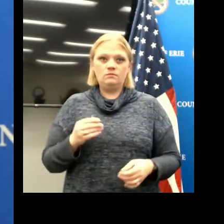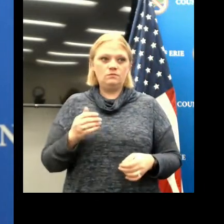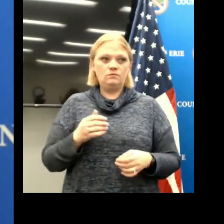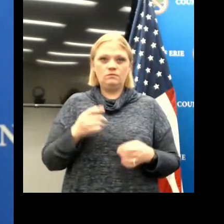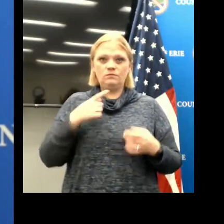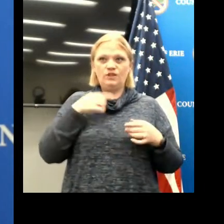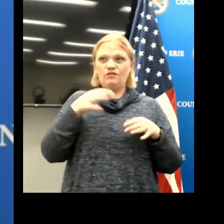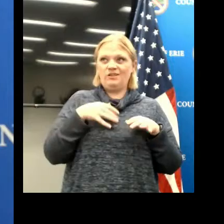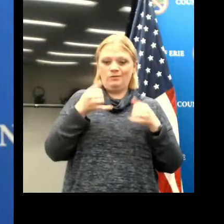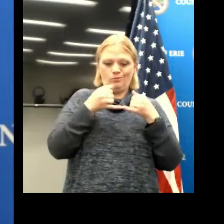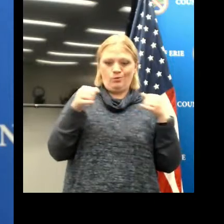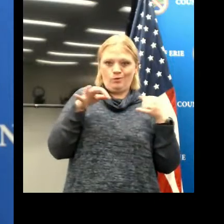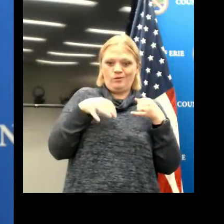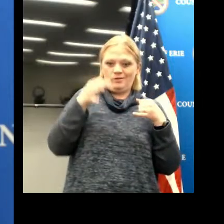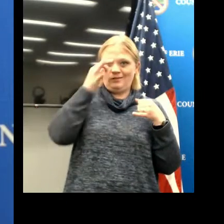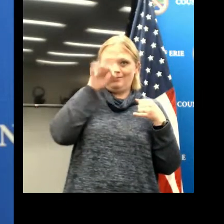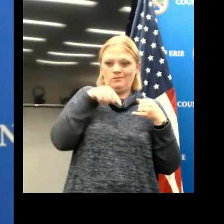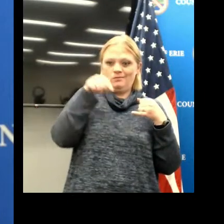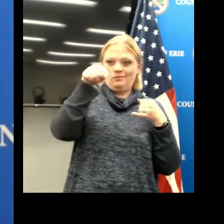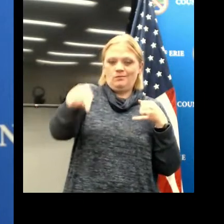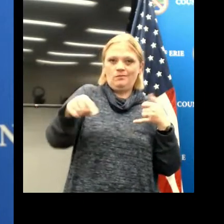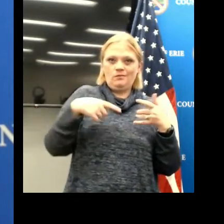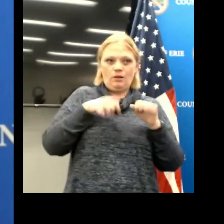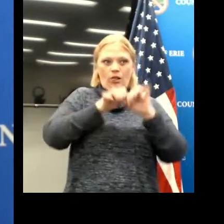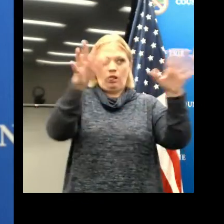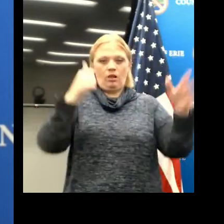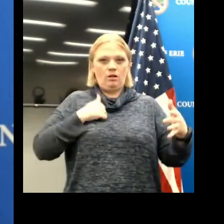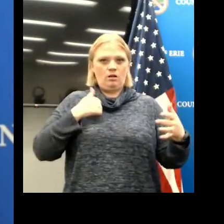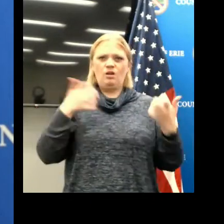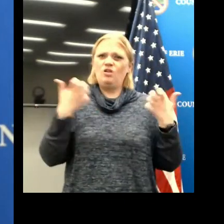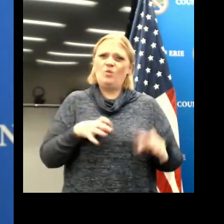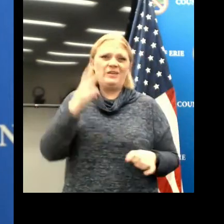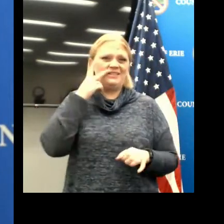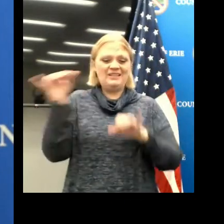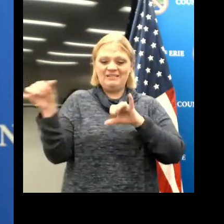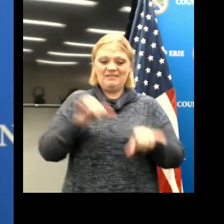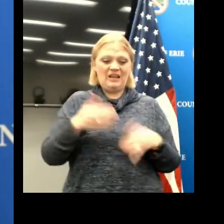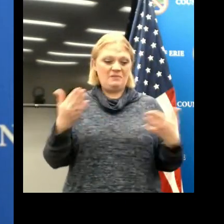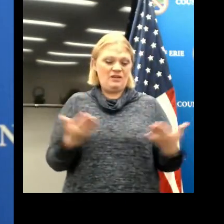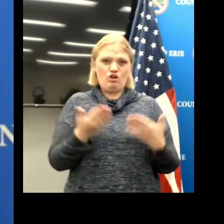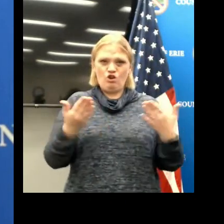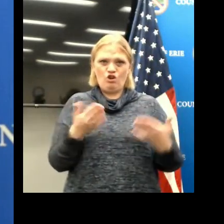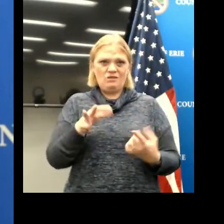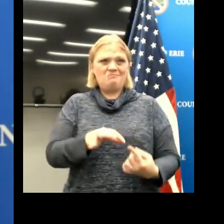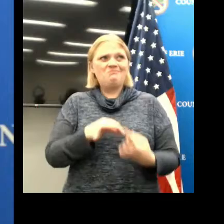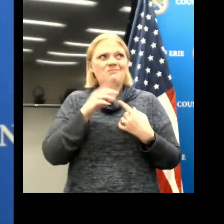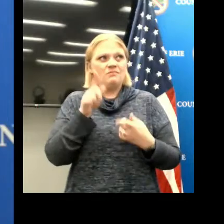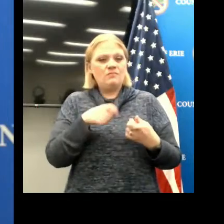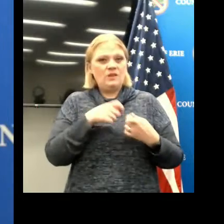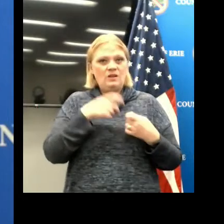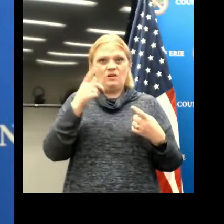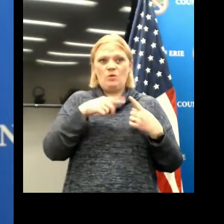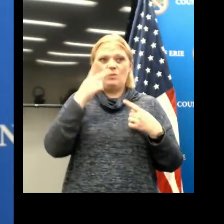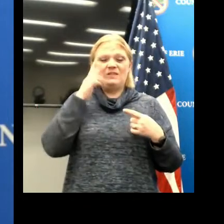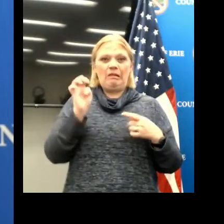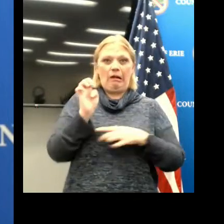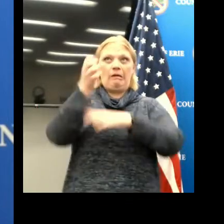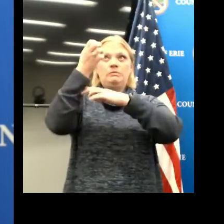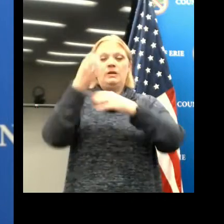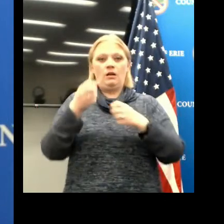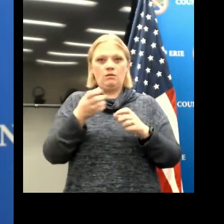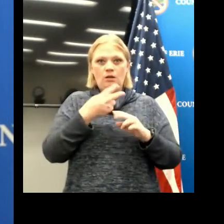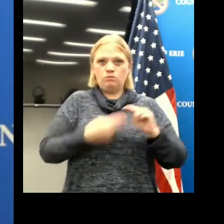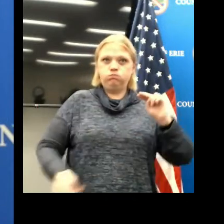miles over the border and through the rest of Canada. We don't want to see that same thing here, especially when we've seen exponential growth in the last few